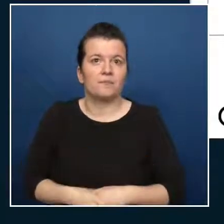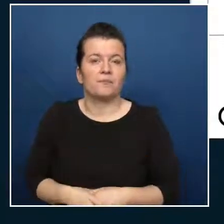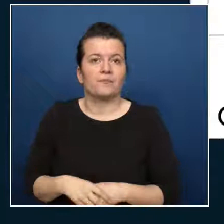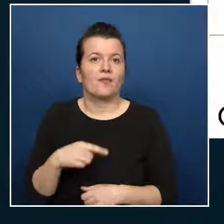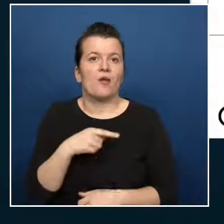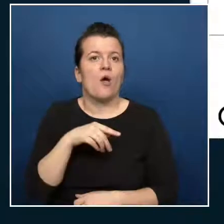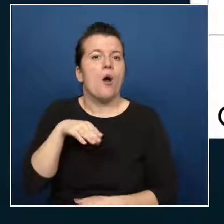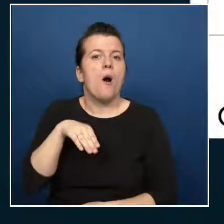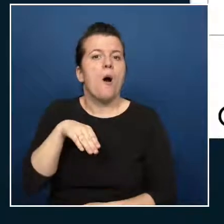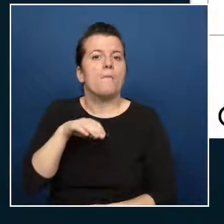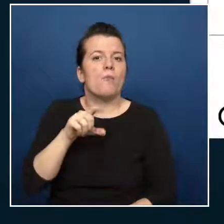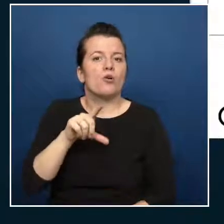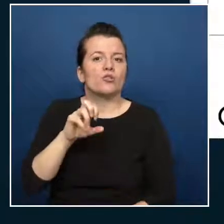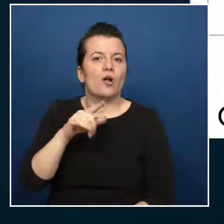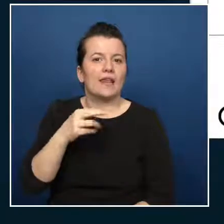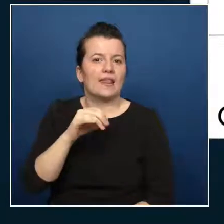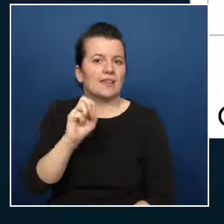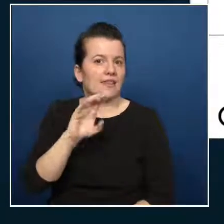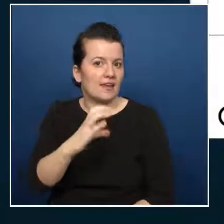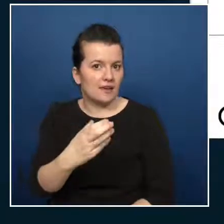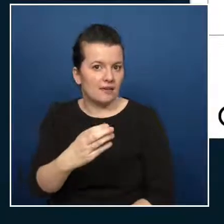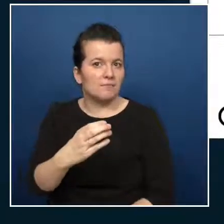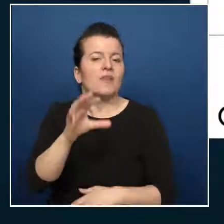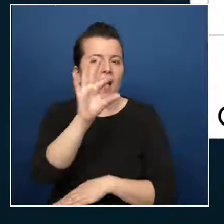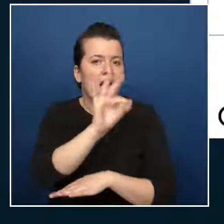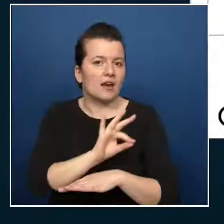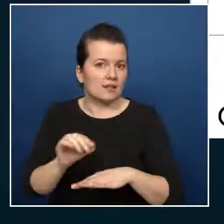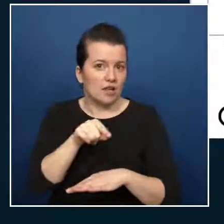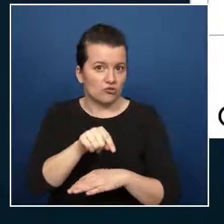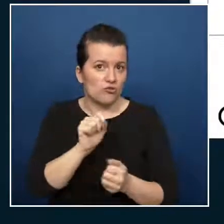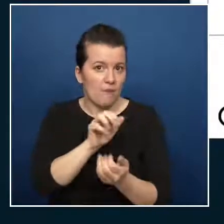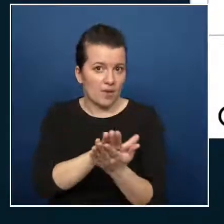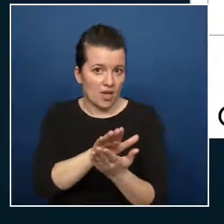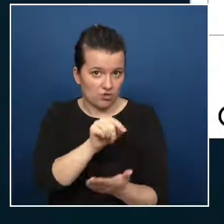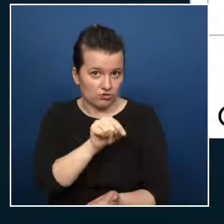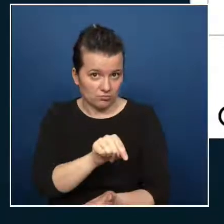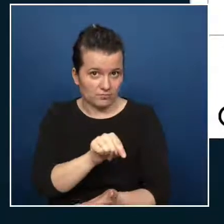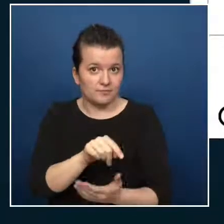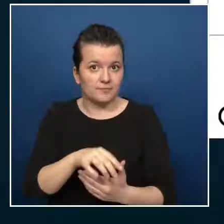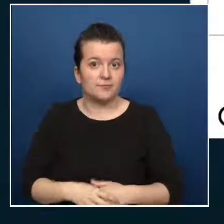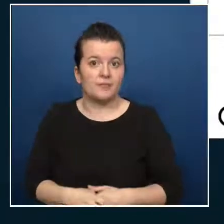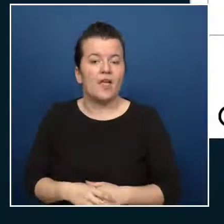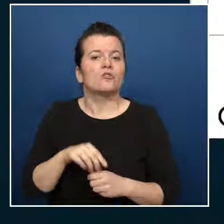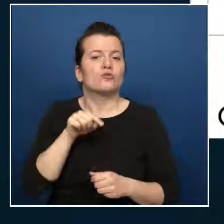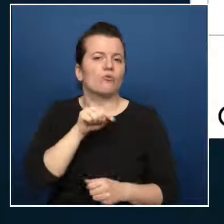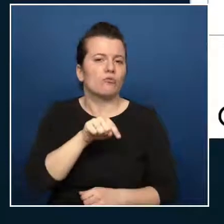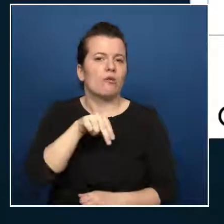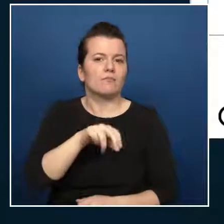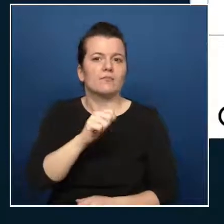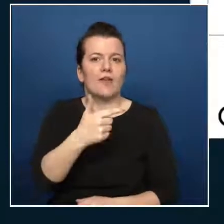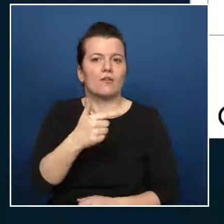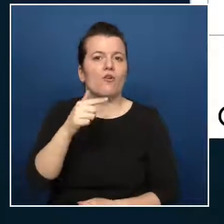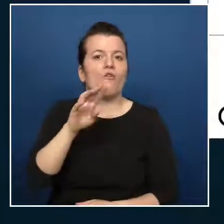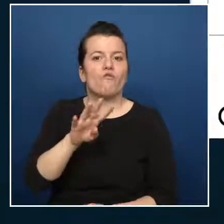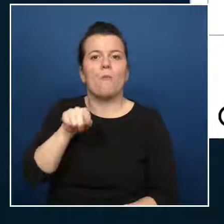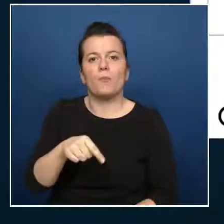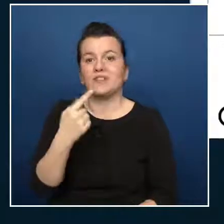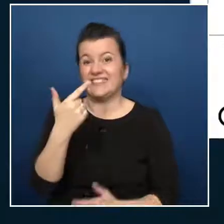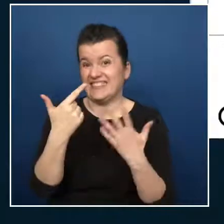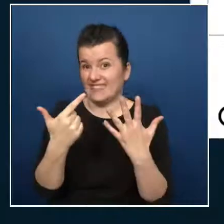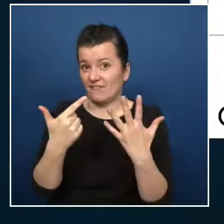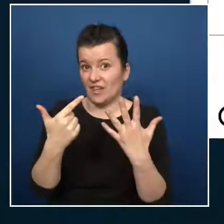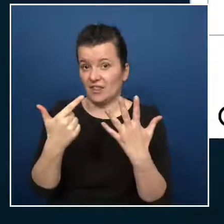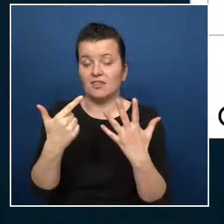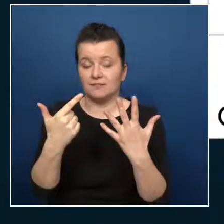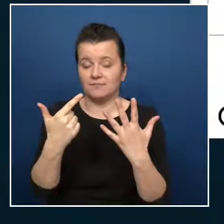monolithic architecture application, which was in .NET 4.7 framework.